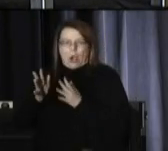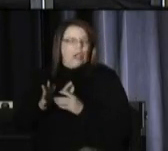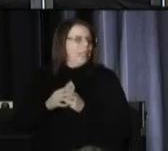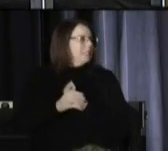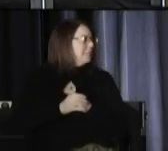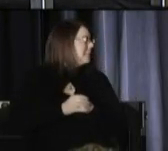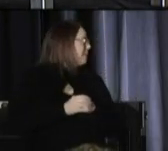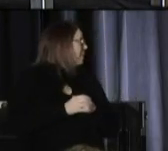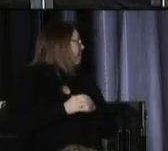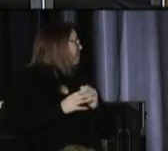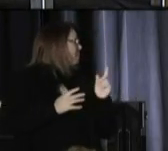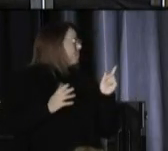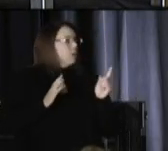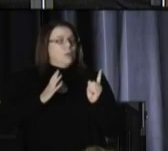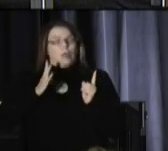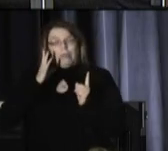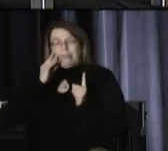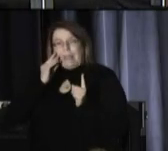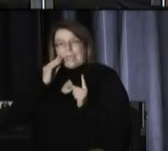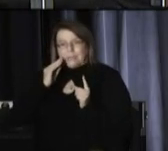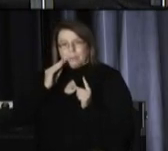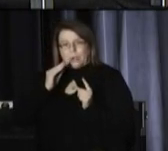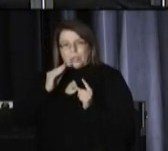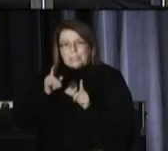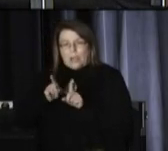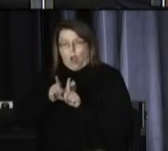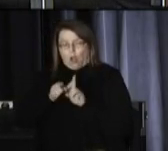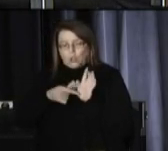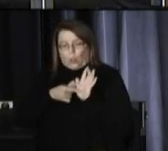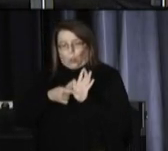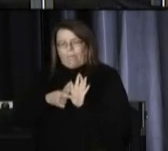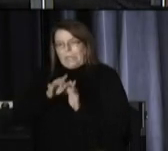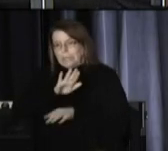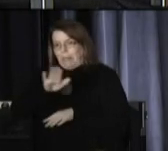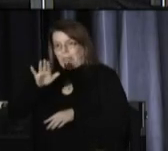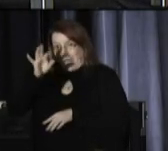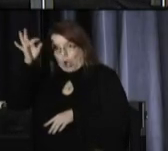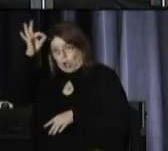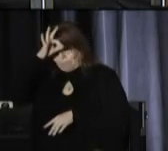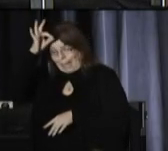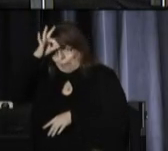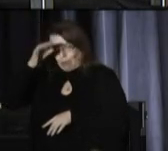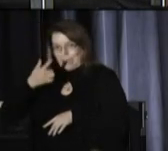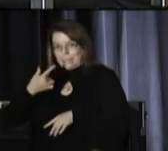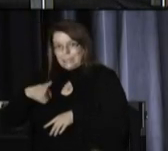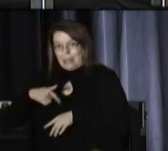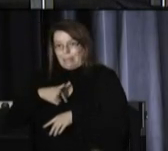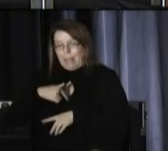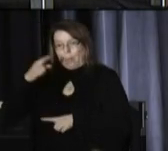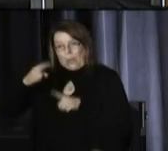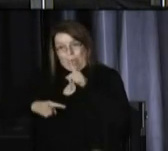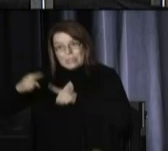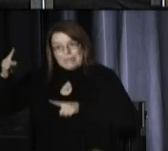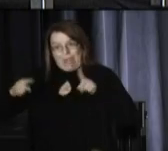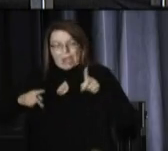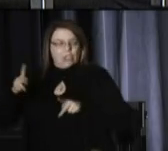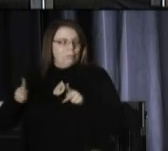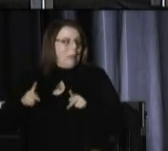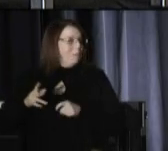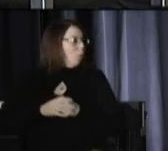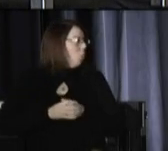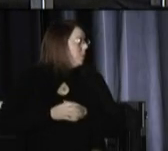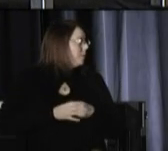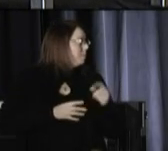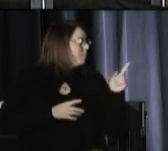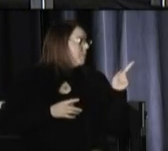It flattens our experience, and it also reveals, you know, their ignorance of the fact that we are a diasporic people. And sometimes folks wanna use it